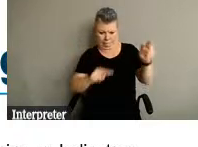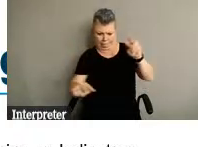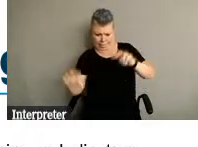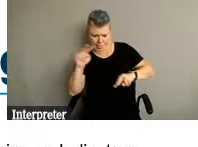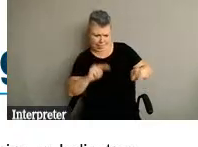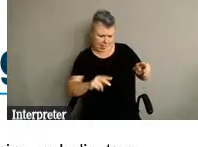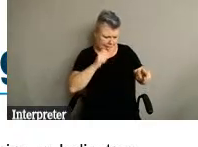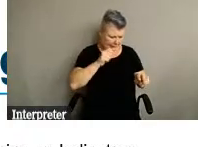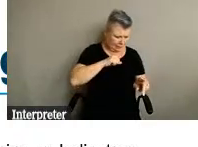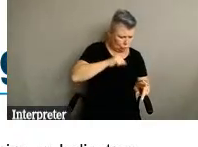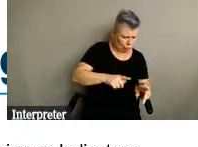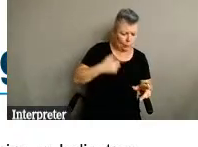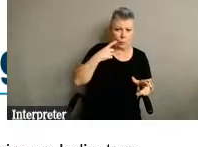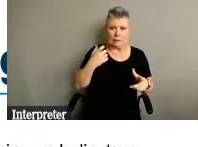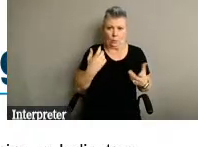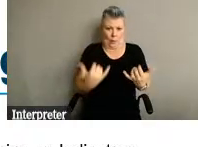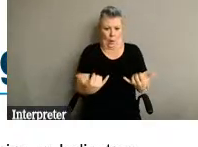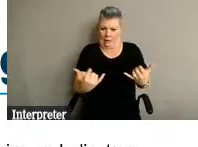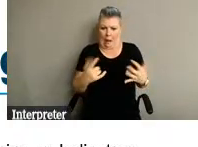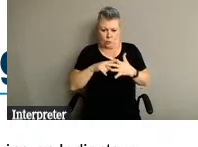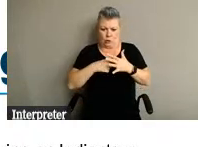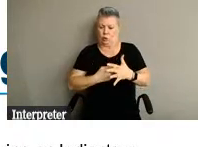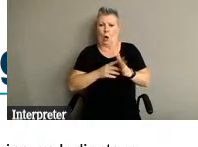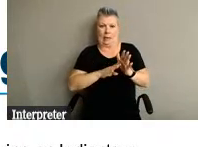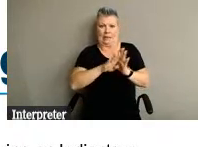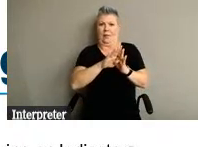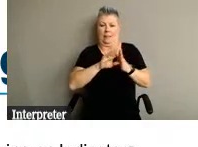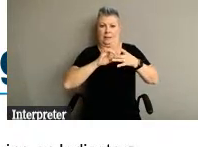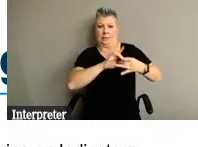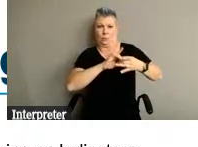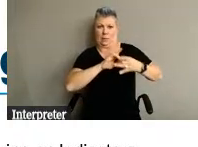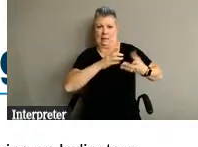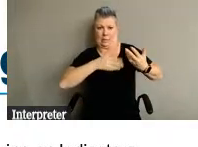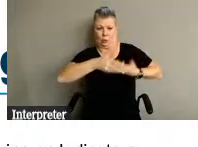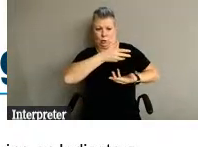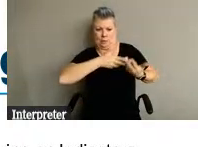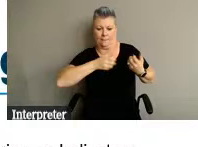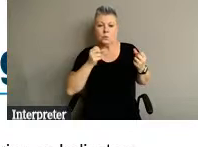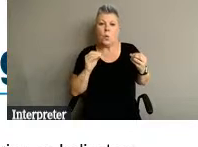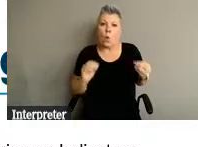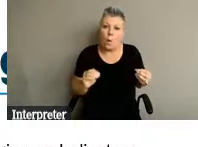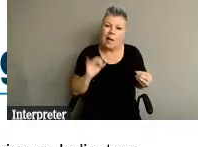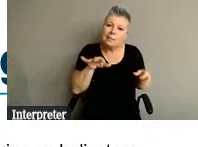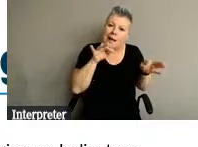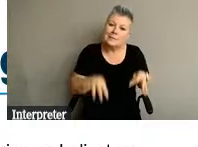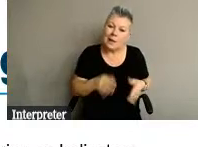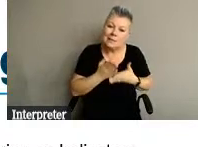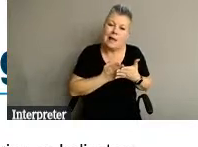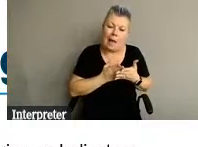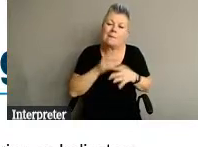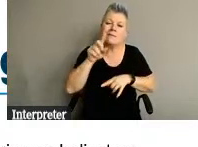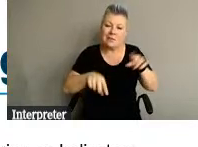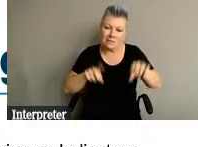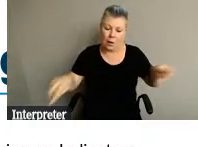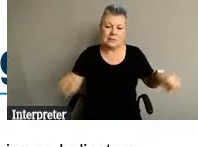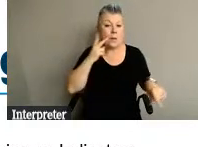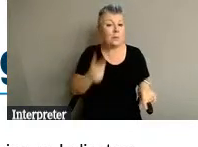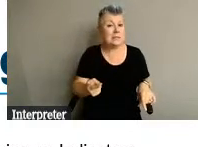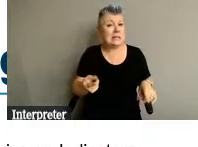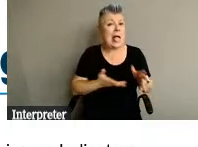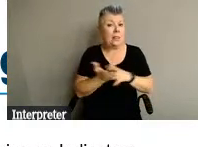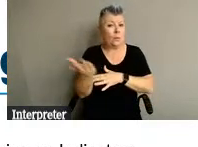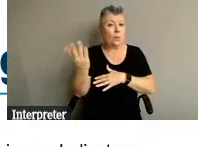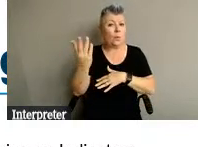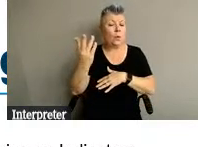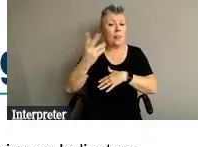just developing this relationship, we're working together on this. So that explains some of that variance, and we see that also through the